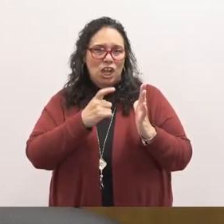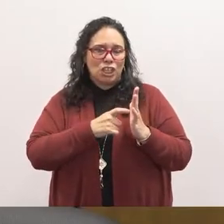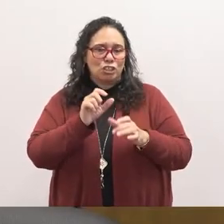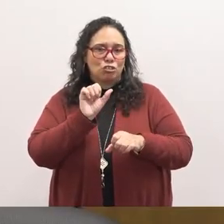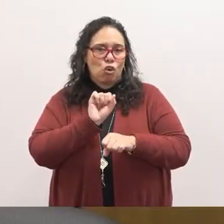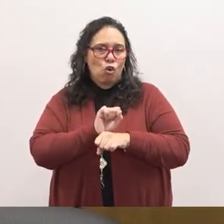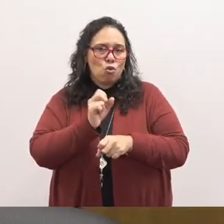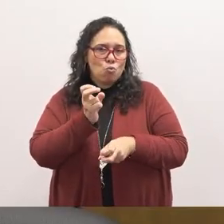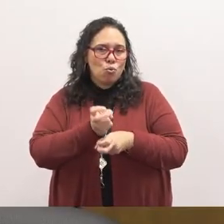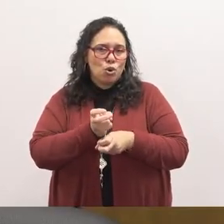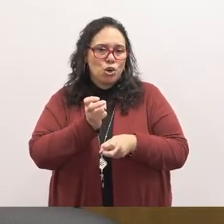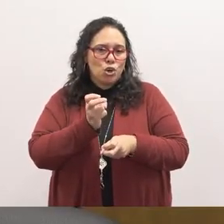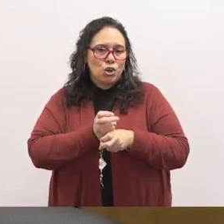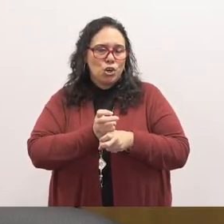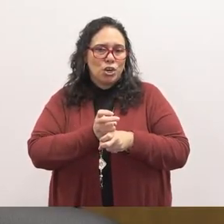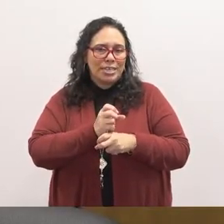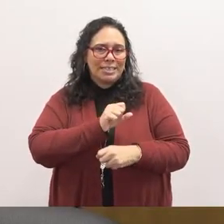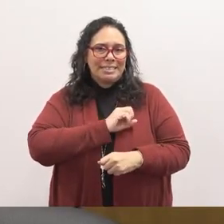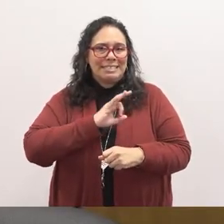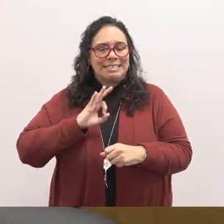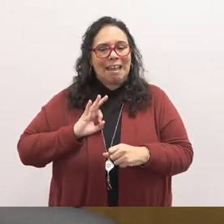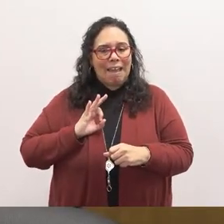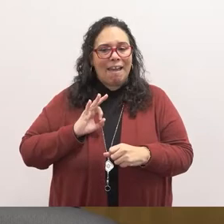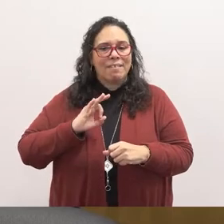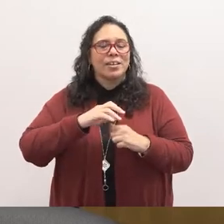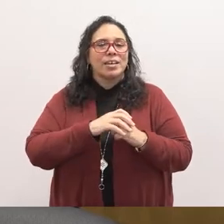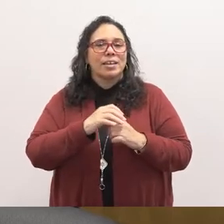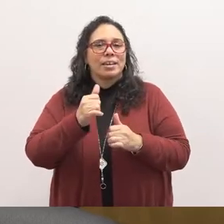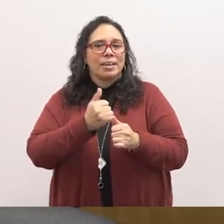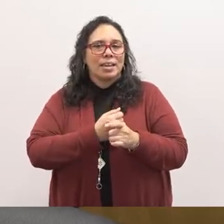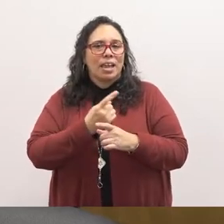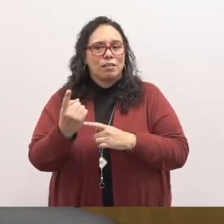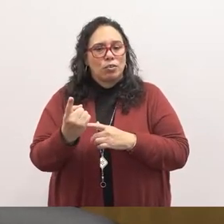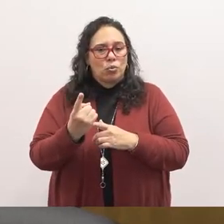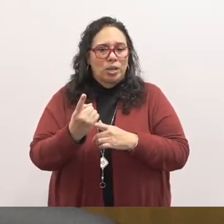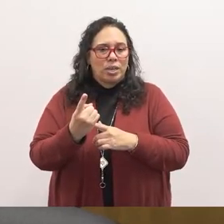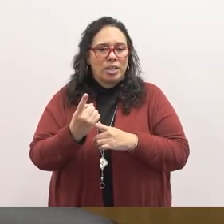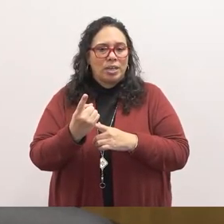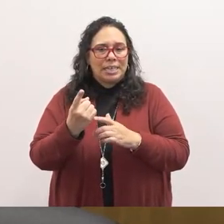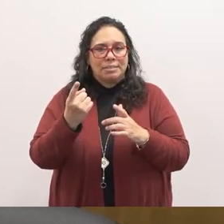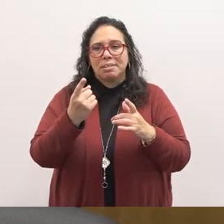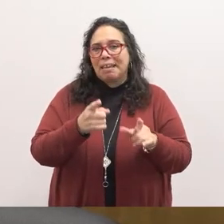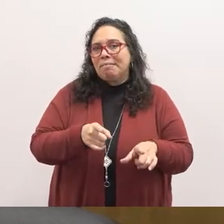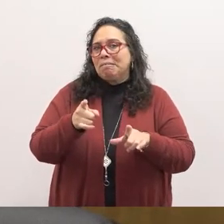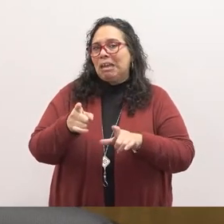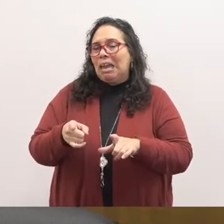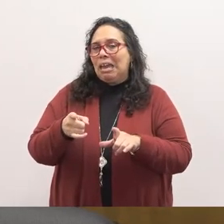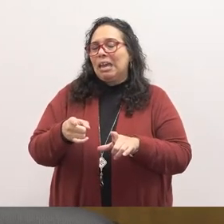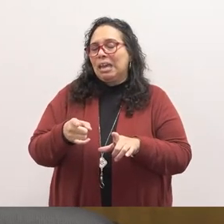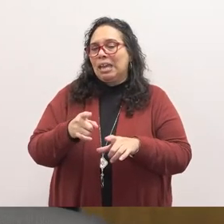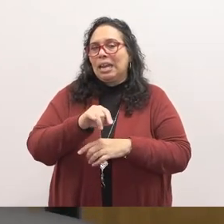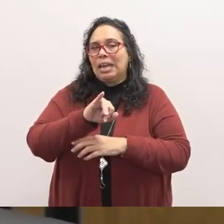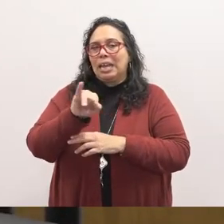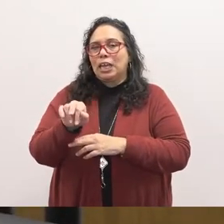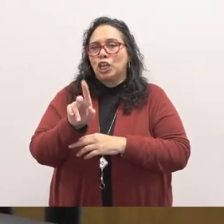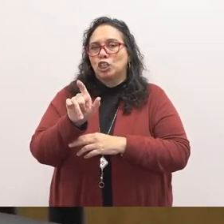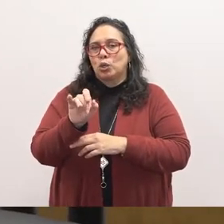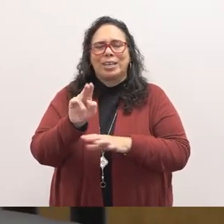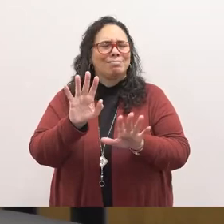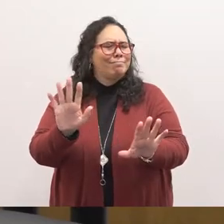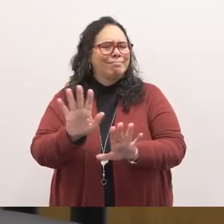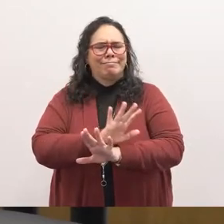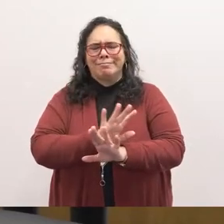work of the staff and everyone who put on the event that happened at Jordan High School. No, I'm sorry,